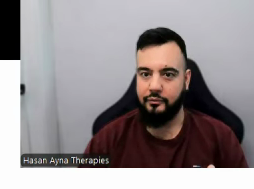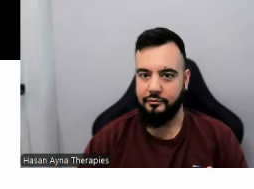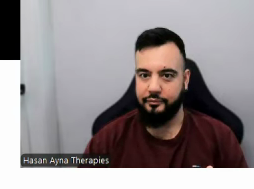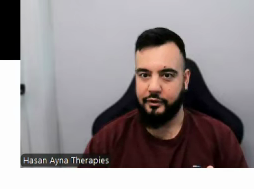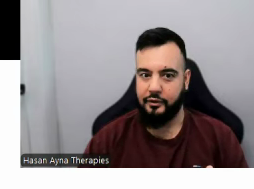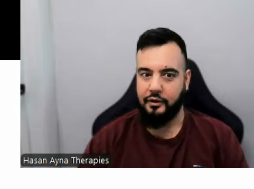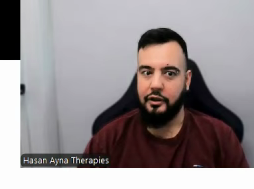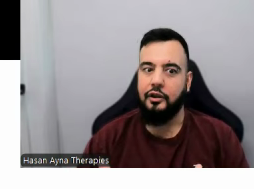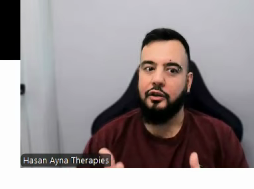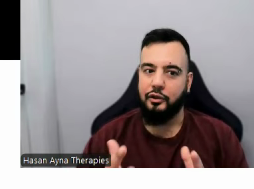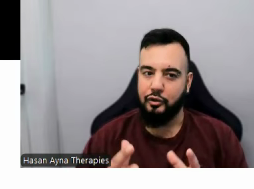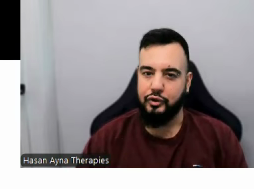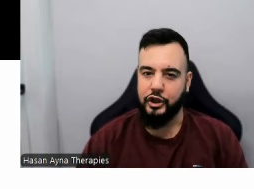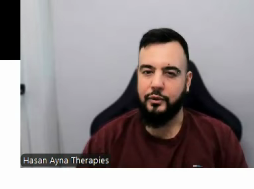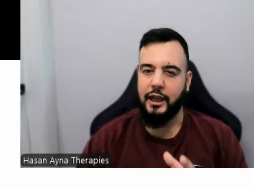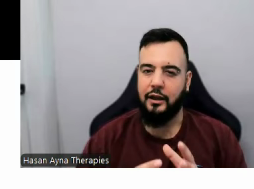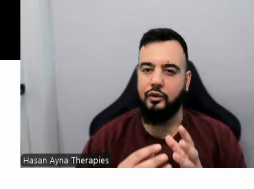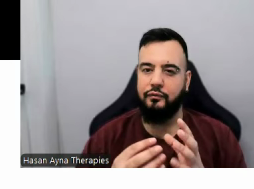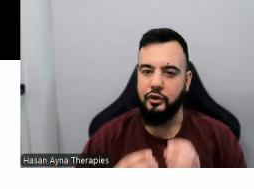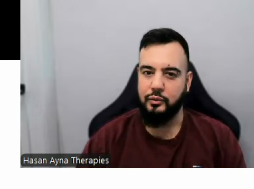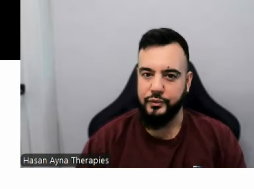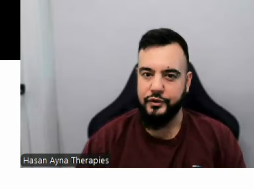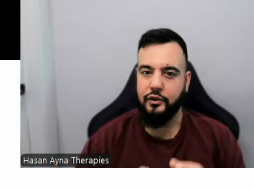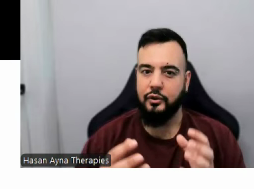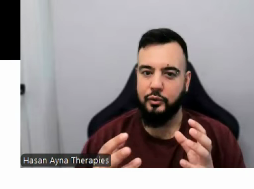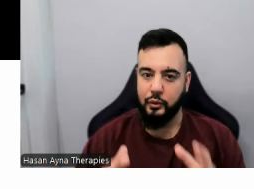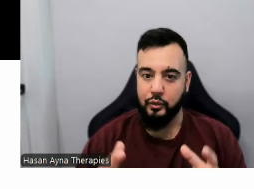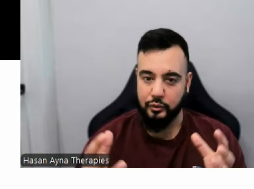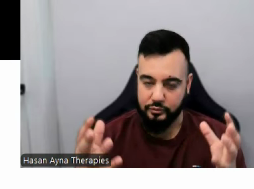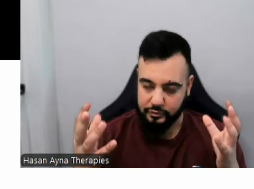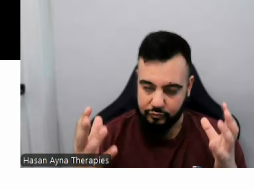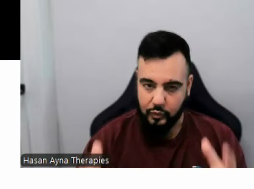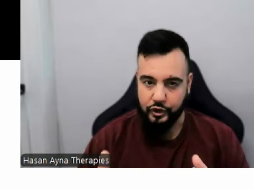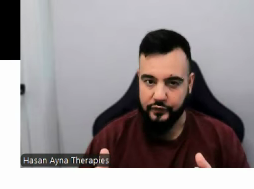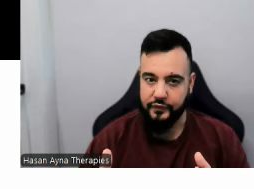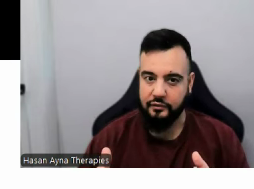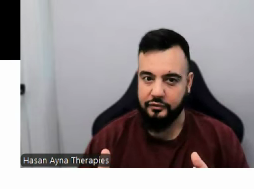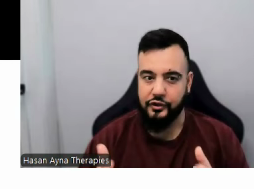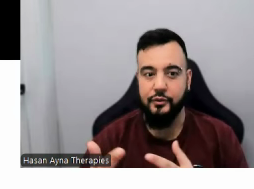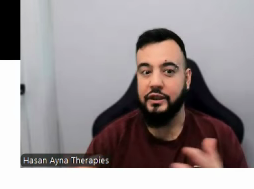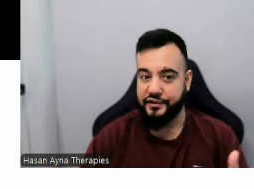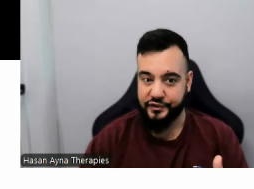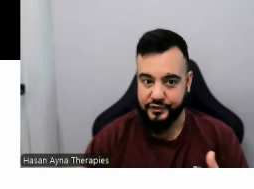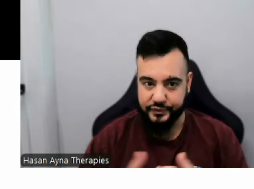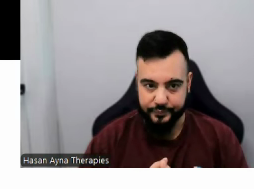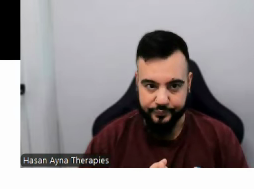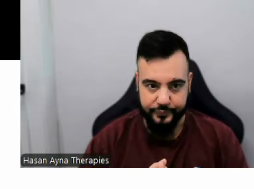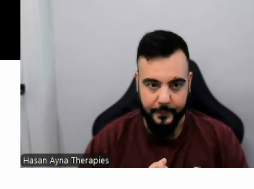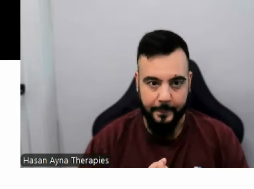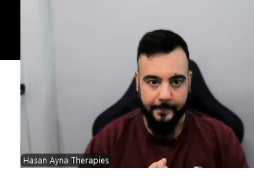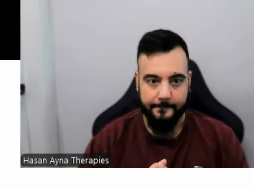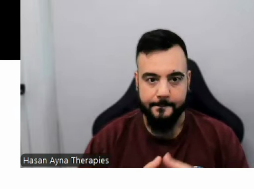your own, you're showing how you've used your role shifting to the